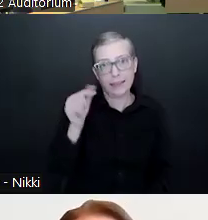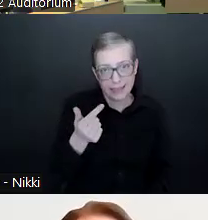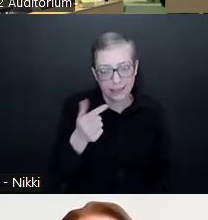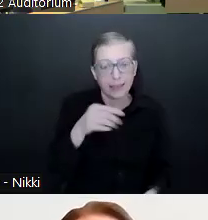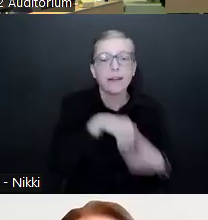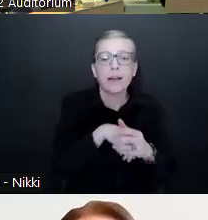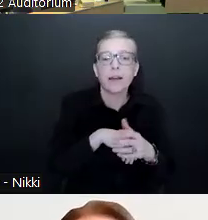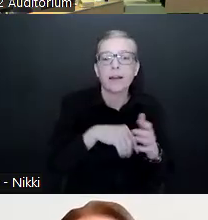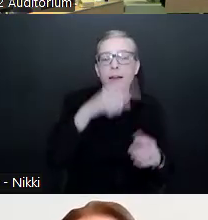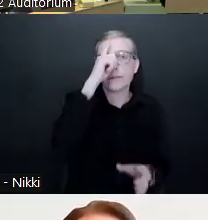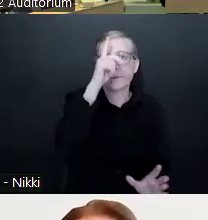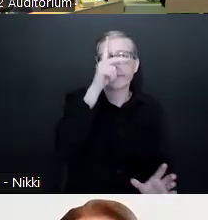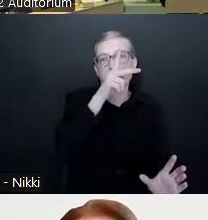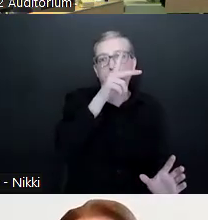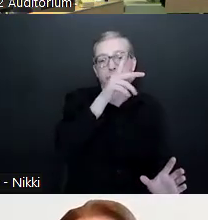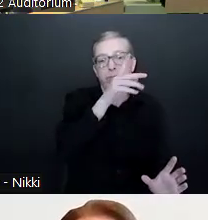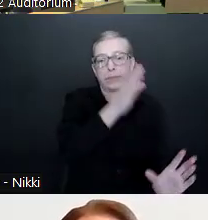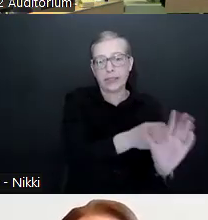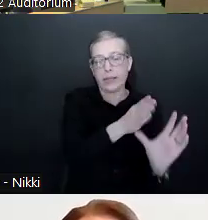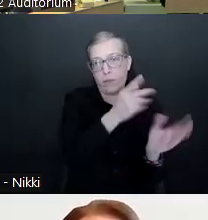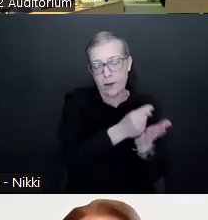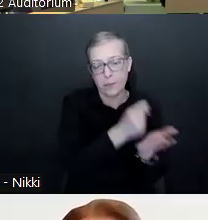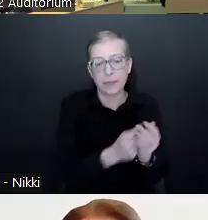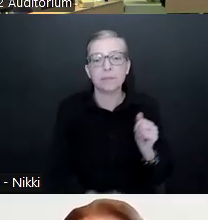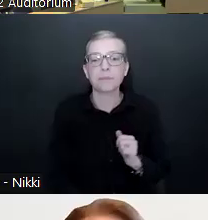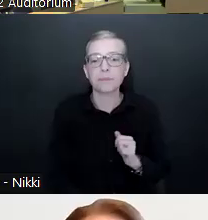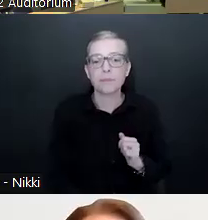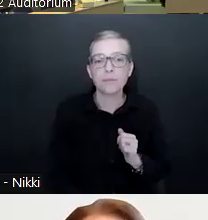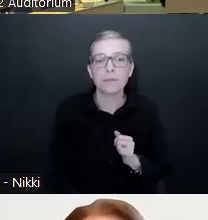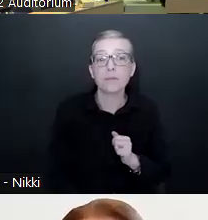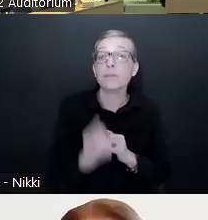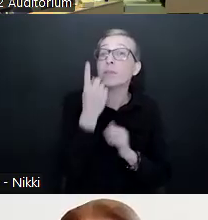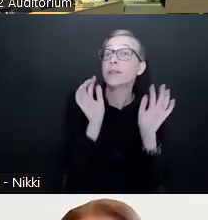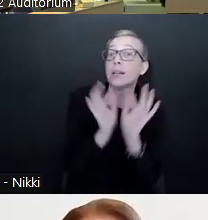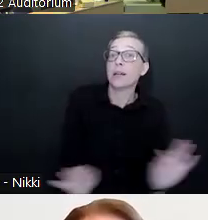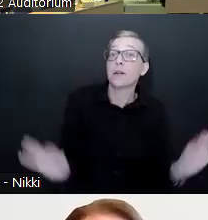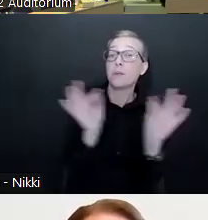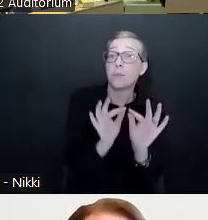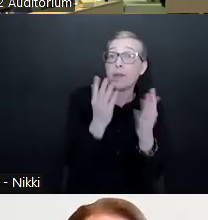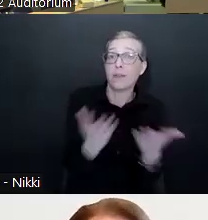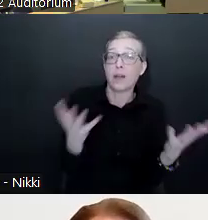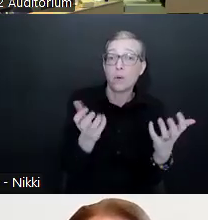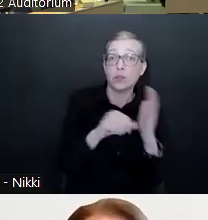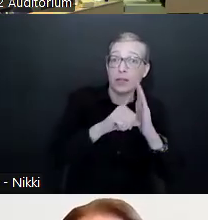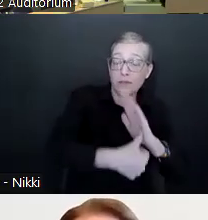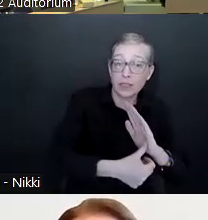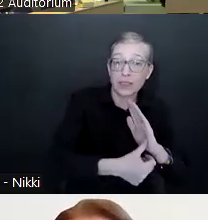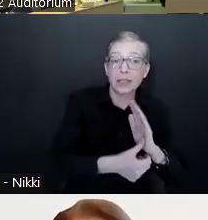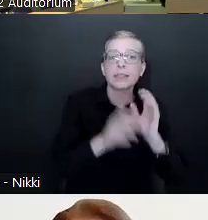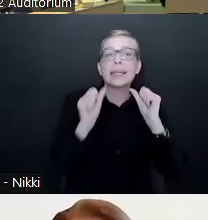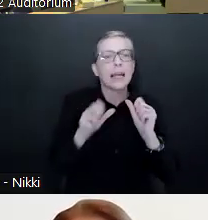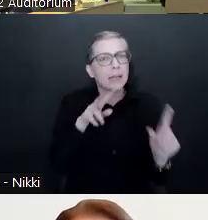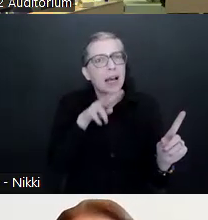book was that mentalizing can be used in any form of psychotherapy, as a CBT therapist,